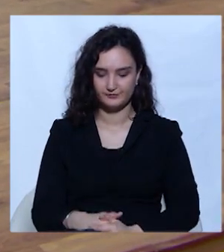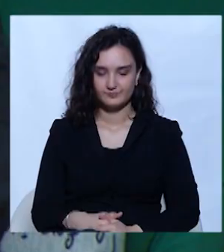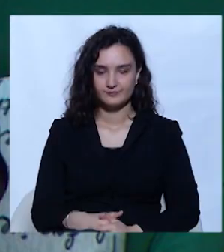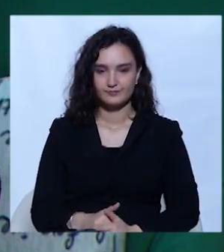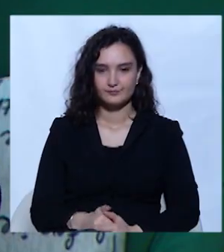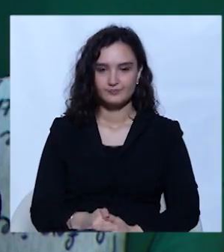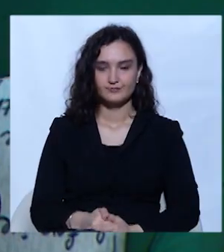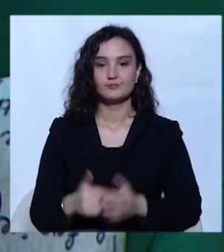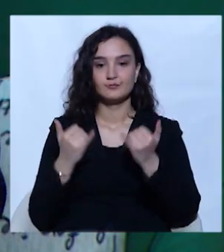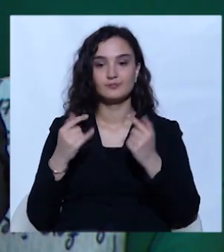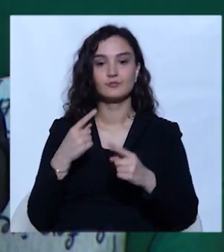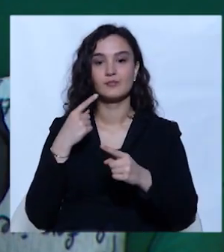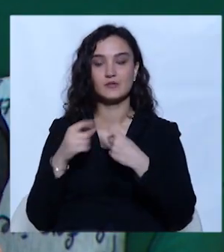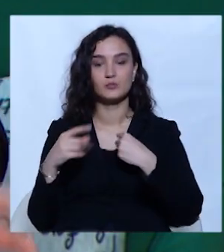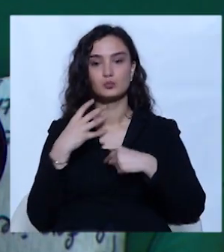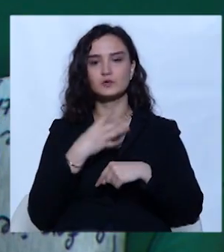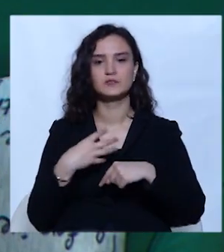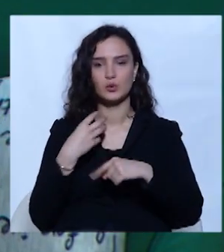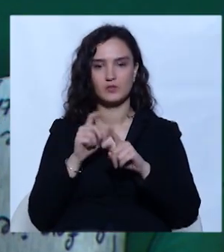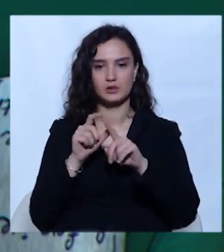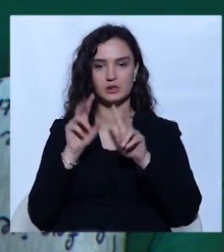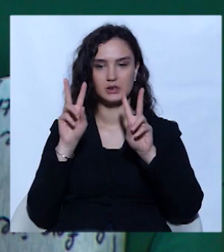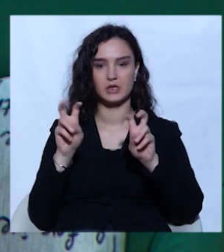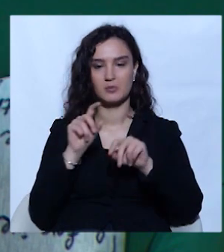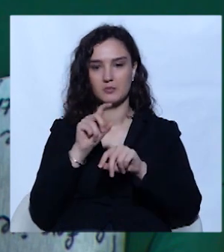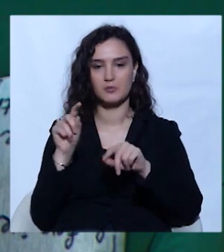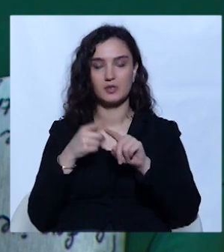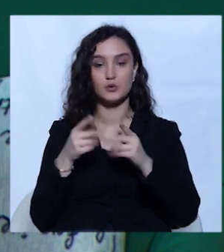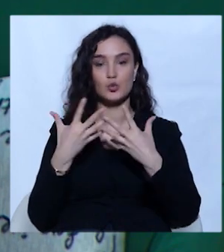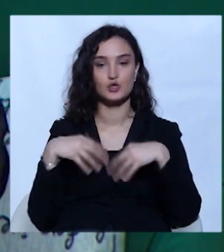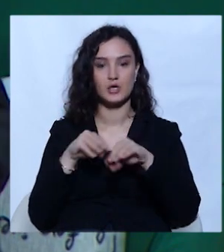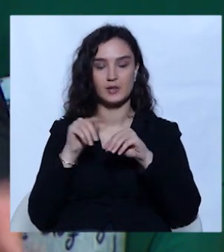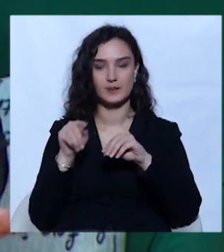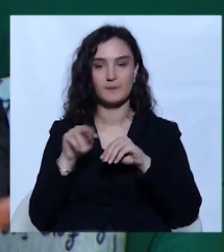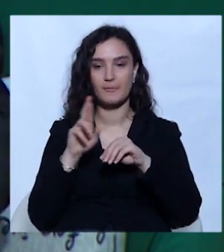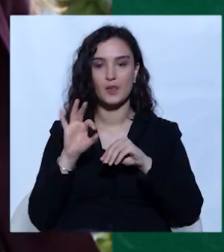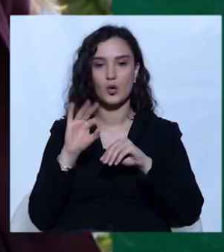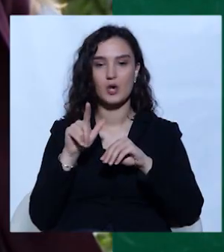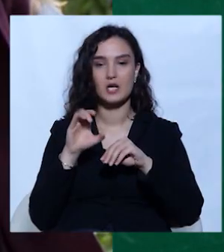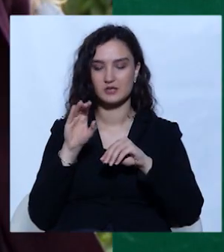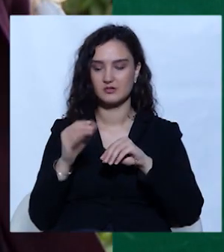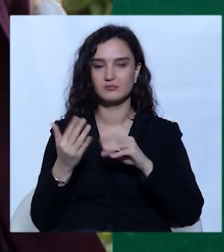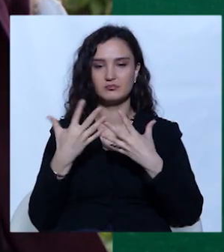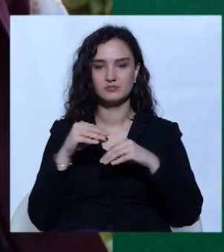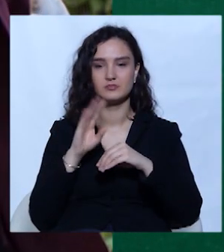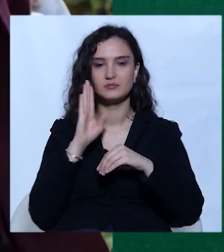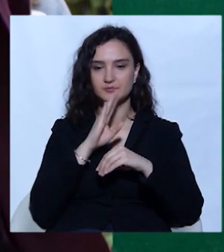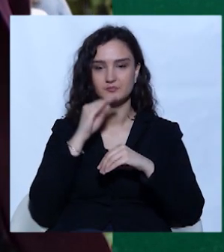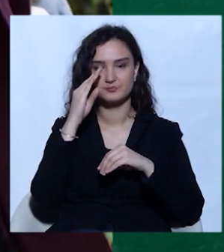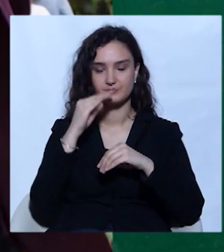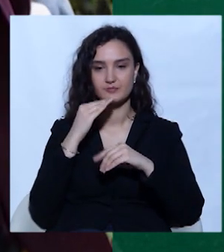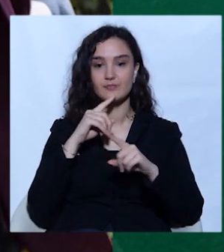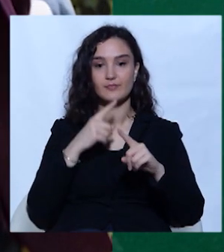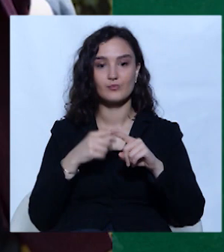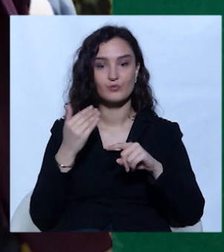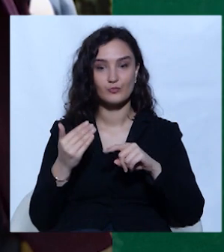Now, another really important theme in this book is family. And August's family, he's got his mum, his dad, and his